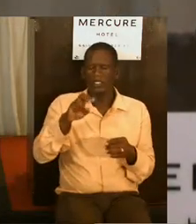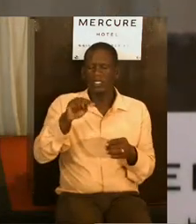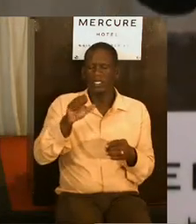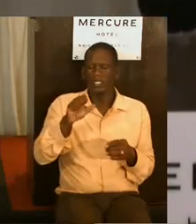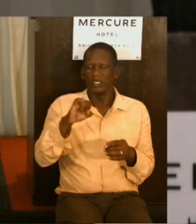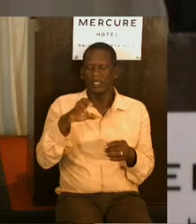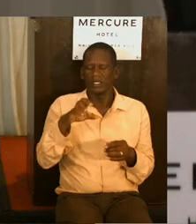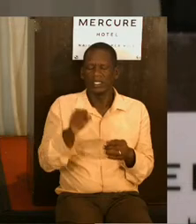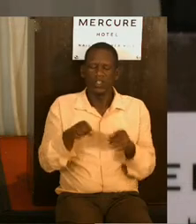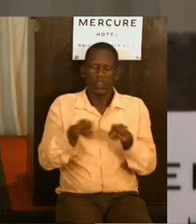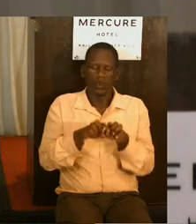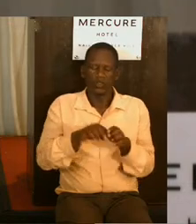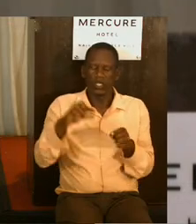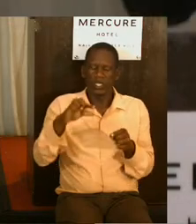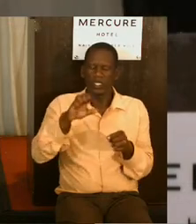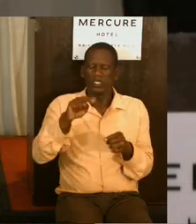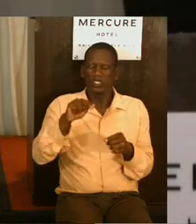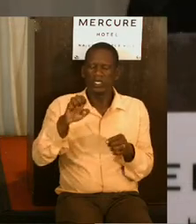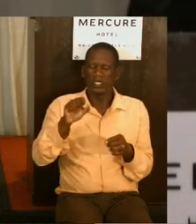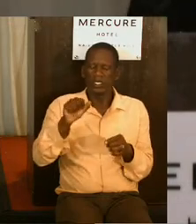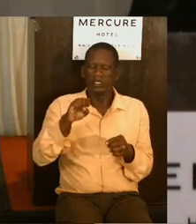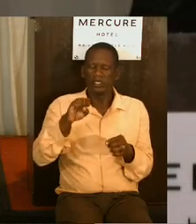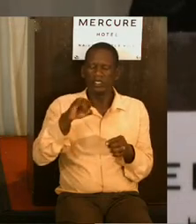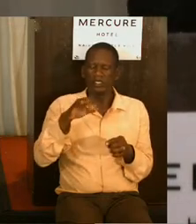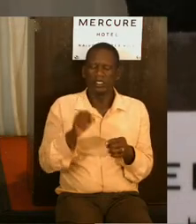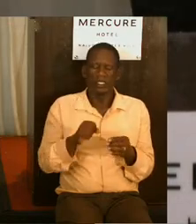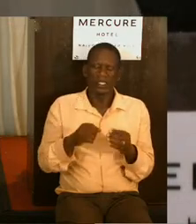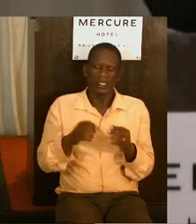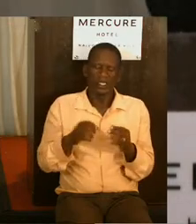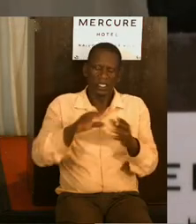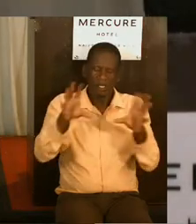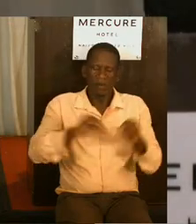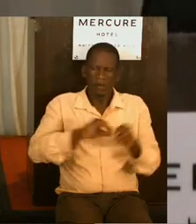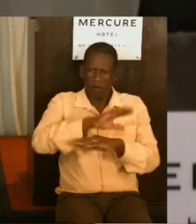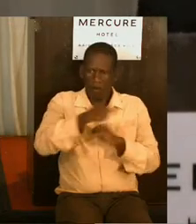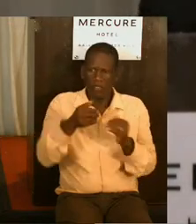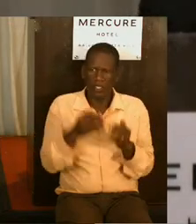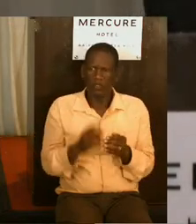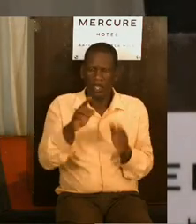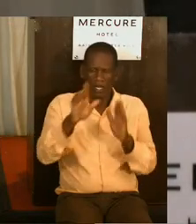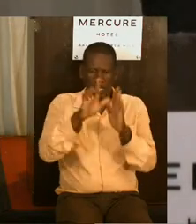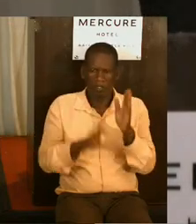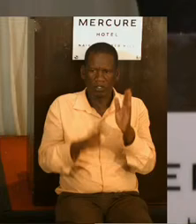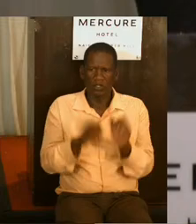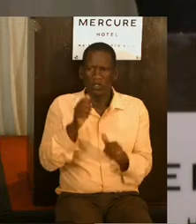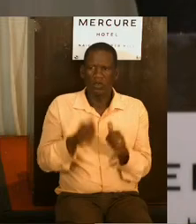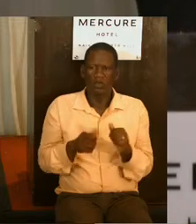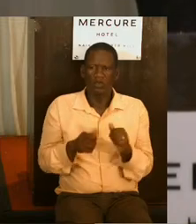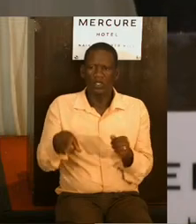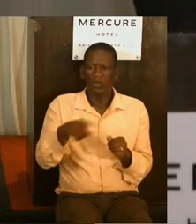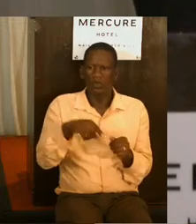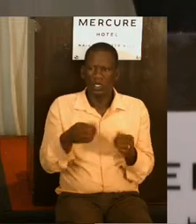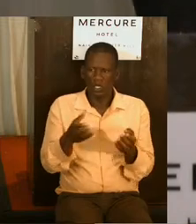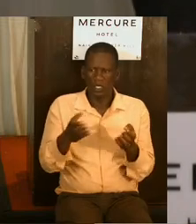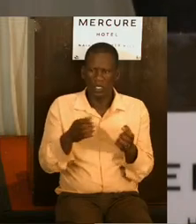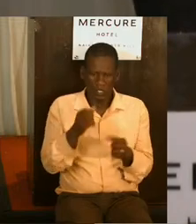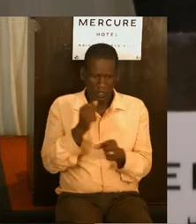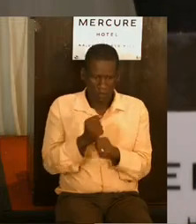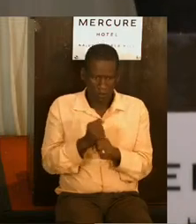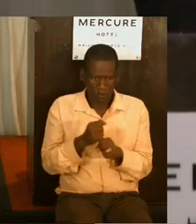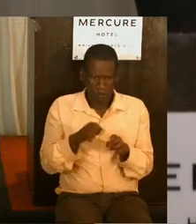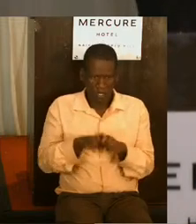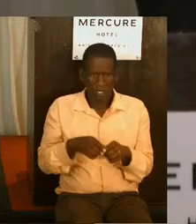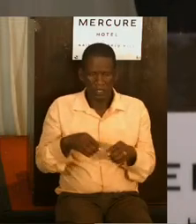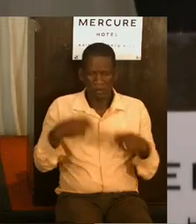even in Genesis the summary of all this that we talk about is this one lesson that we are supposed to carry as